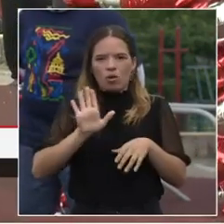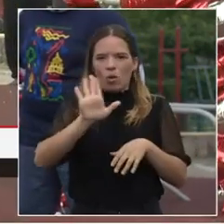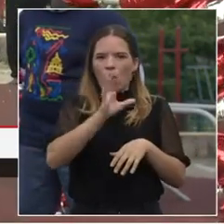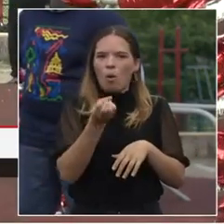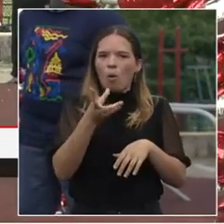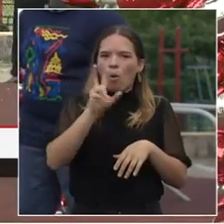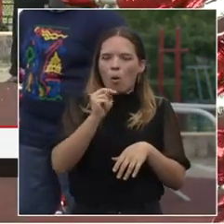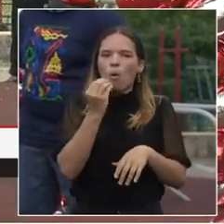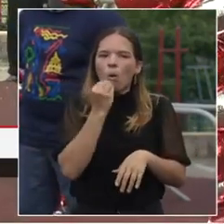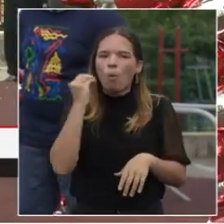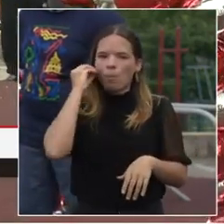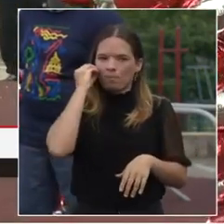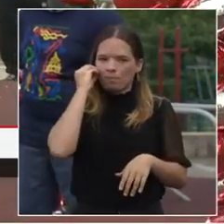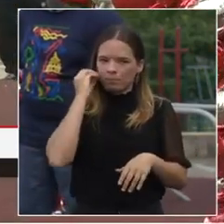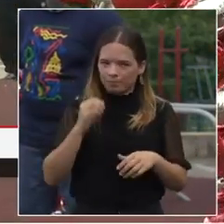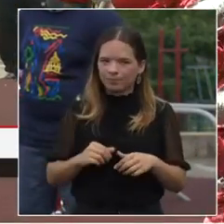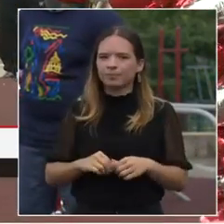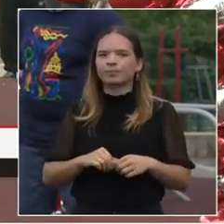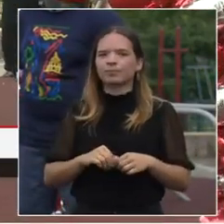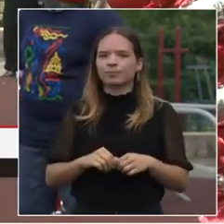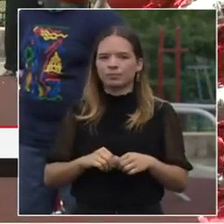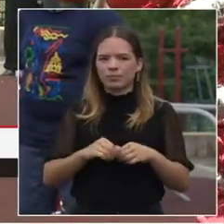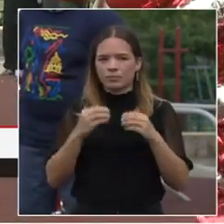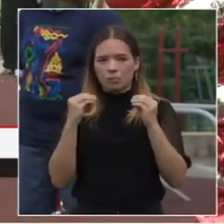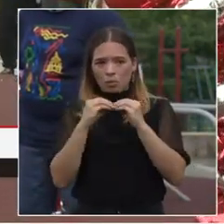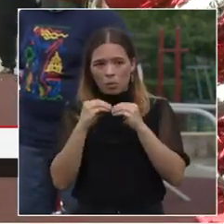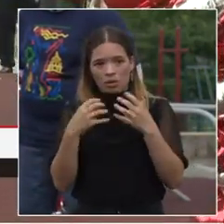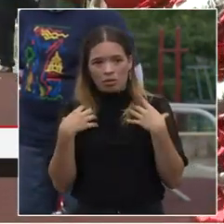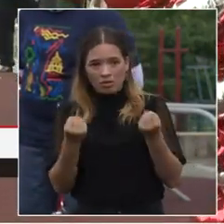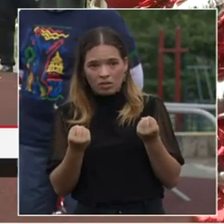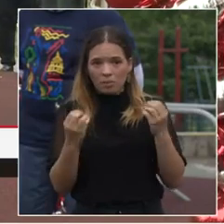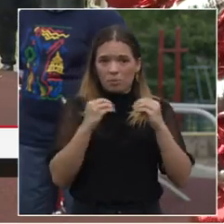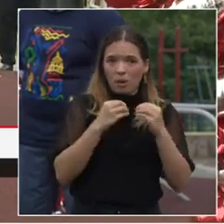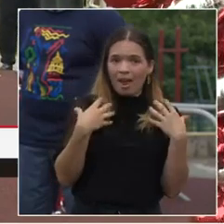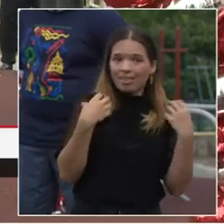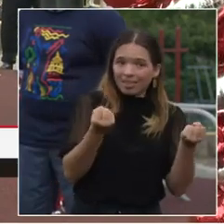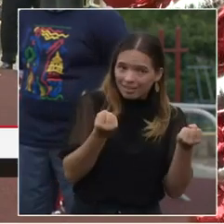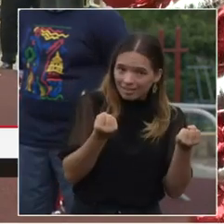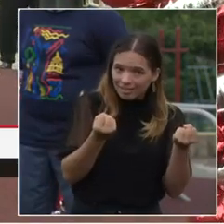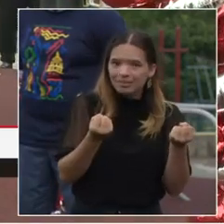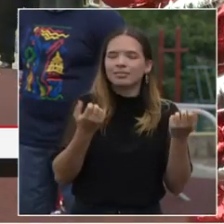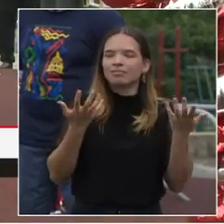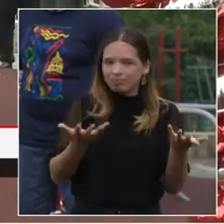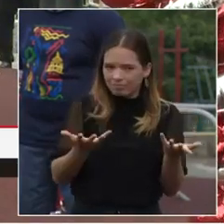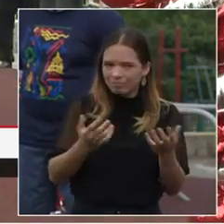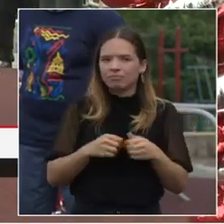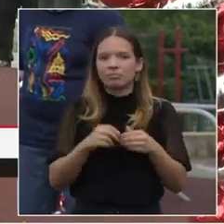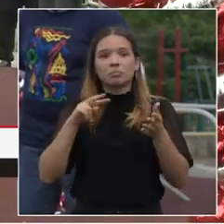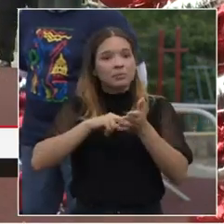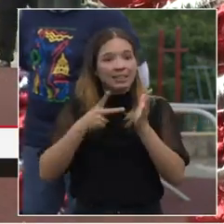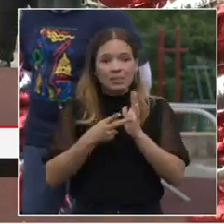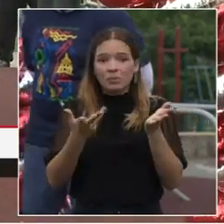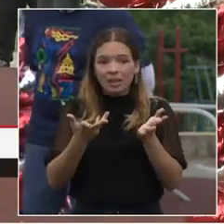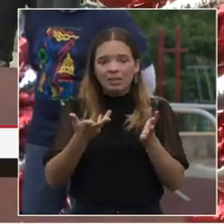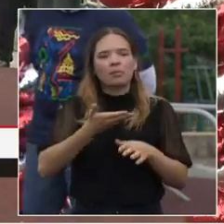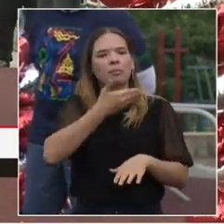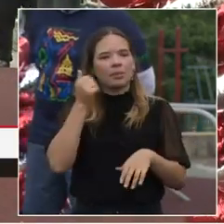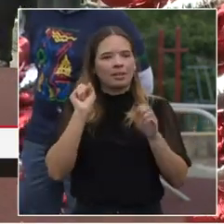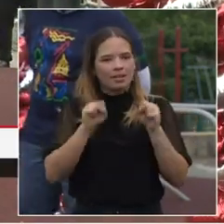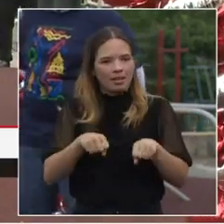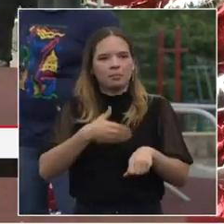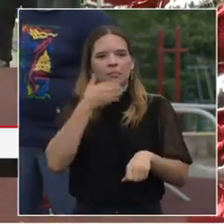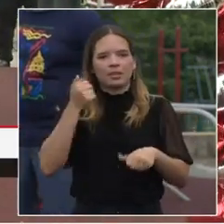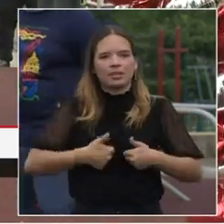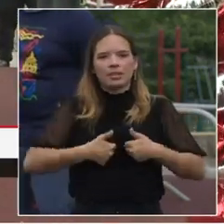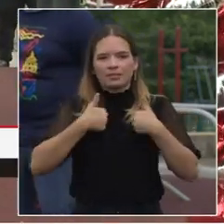the stronger and healthier we are as we age, the better able we are to live full lives